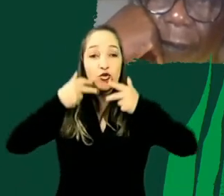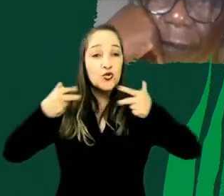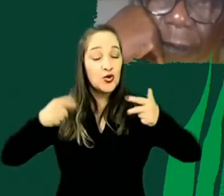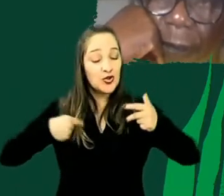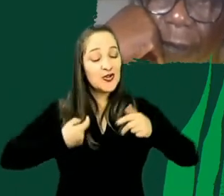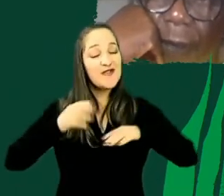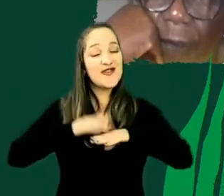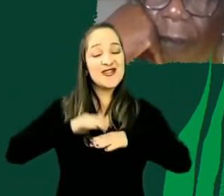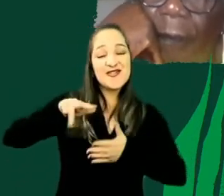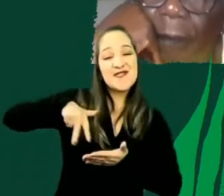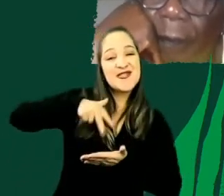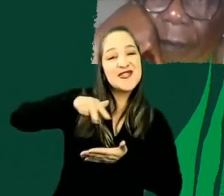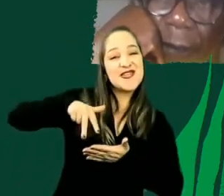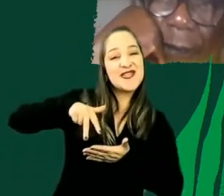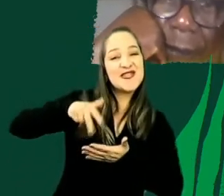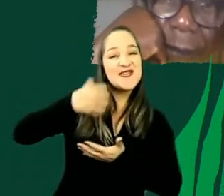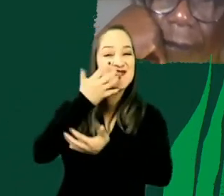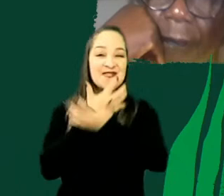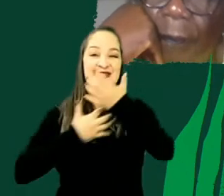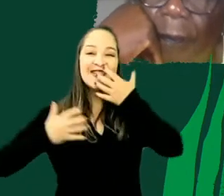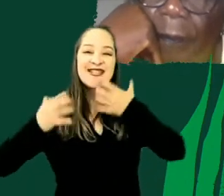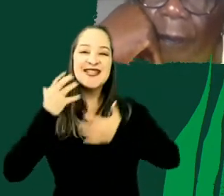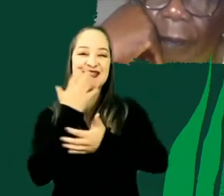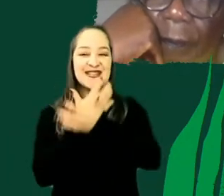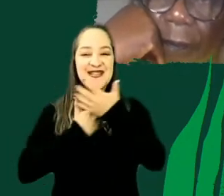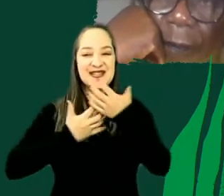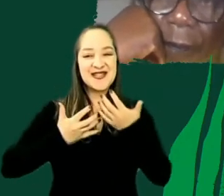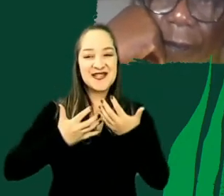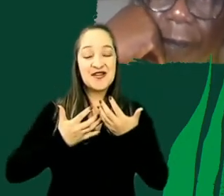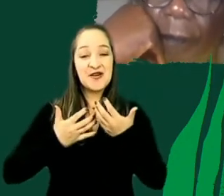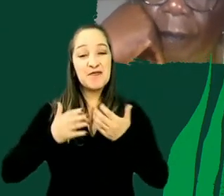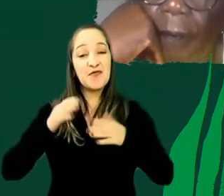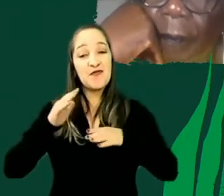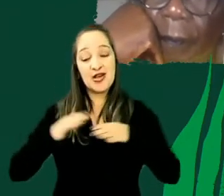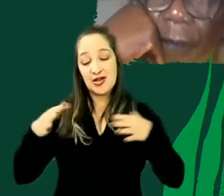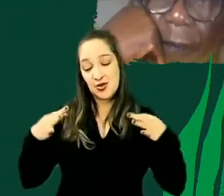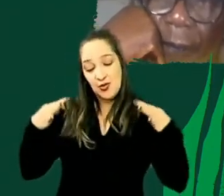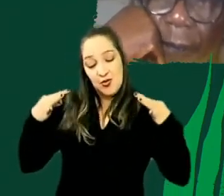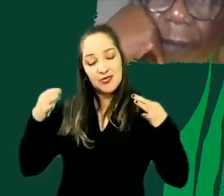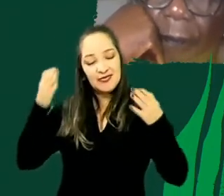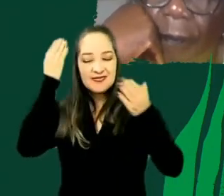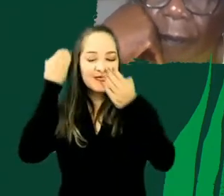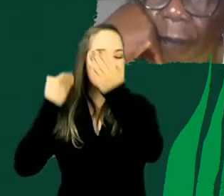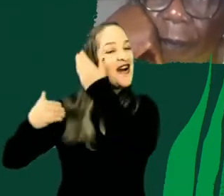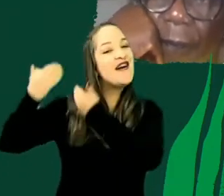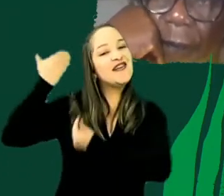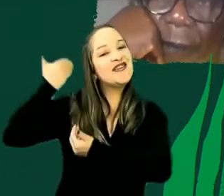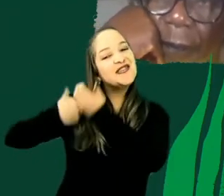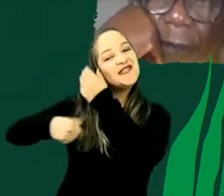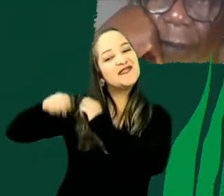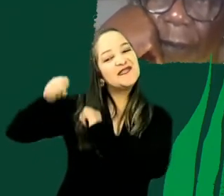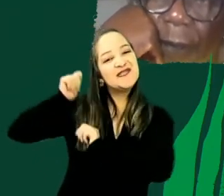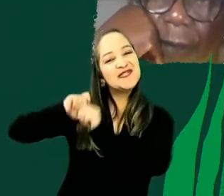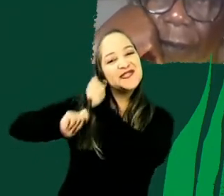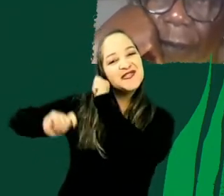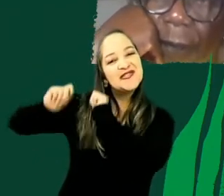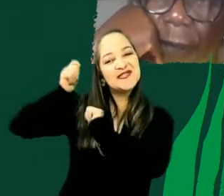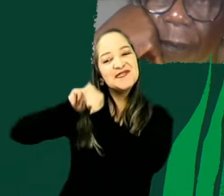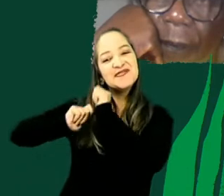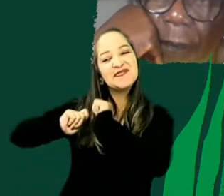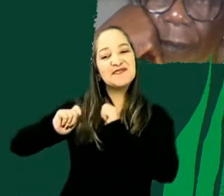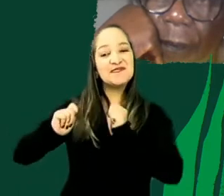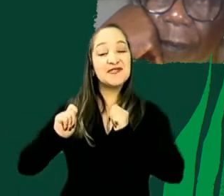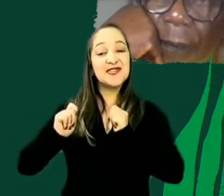you know, make clothing and we do our hair and we, you know, we are earthlings. Black women